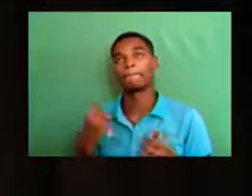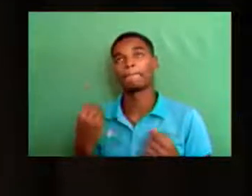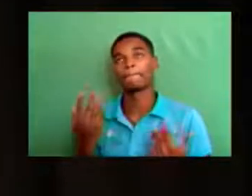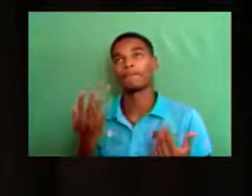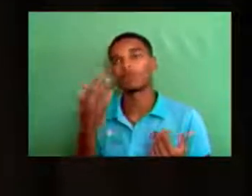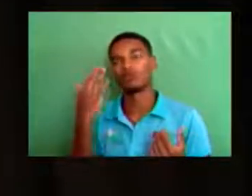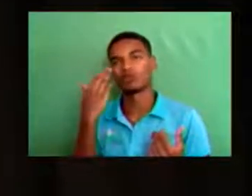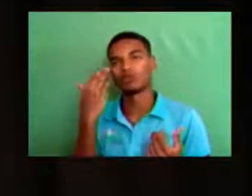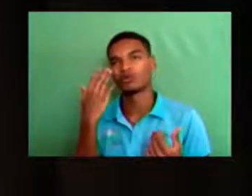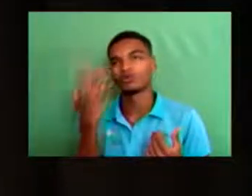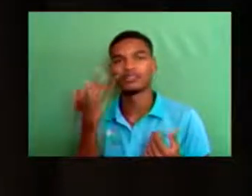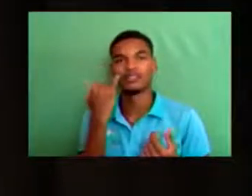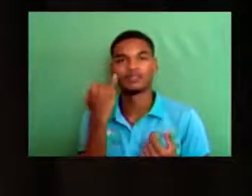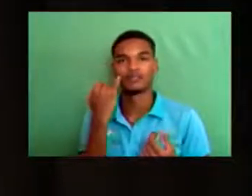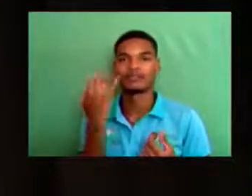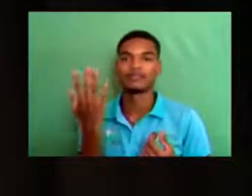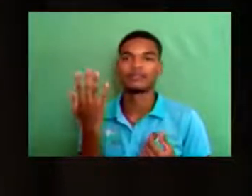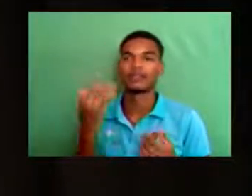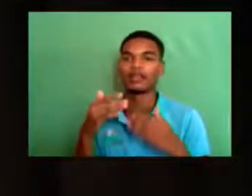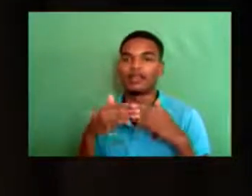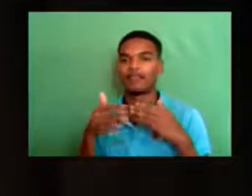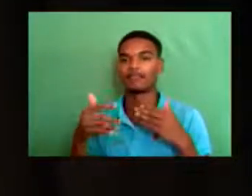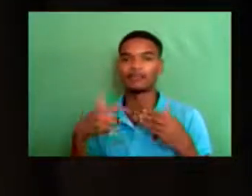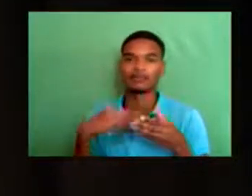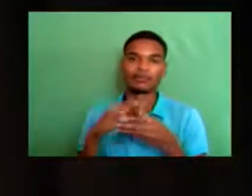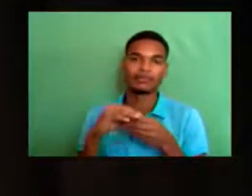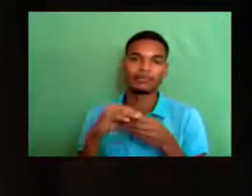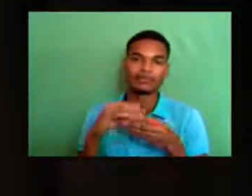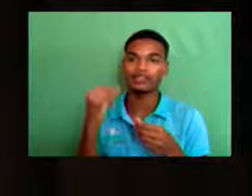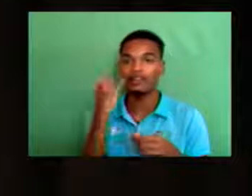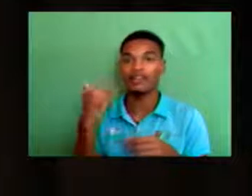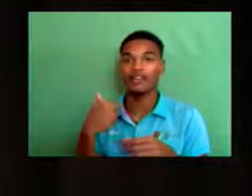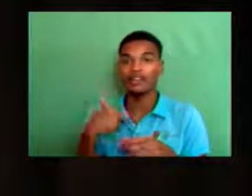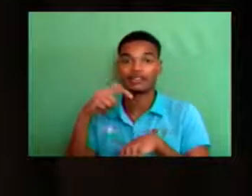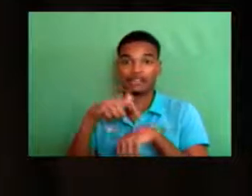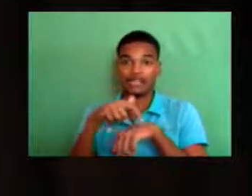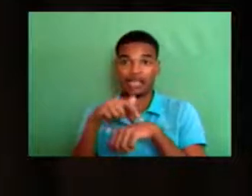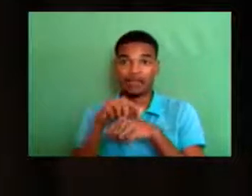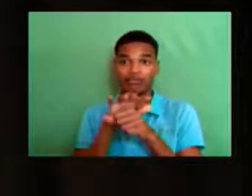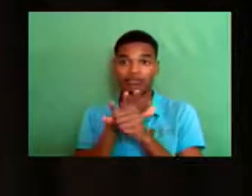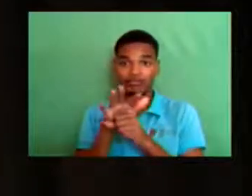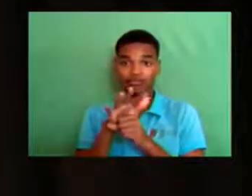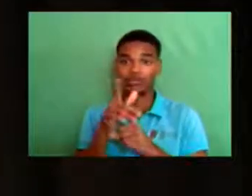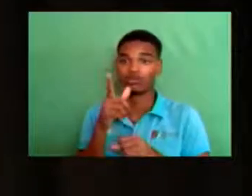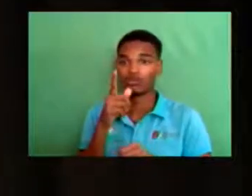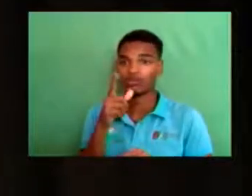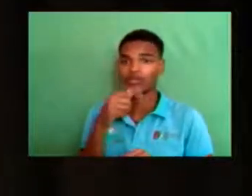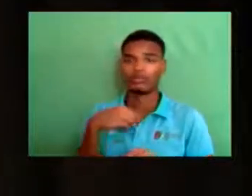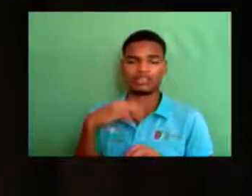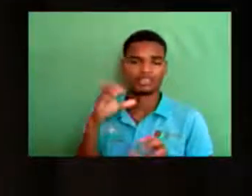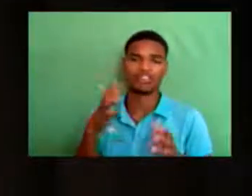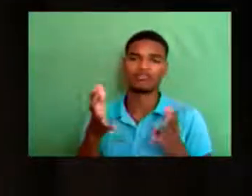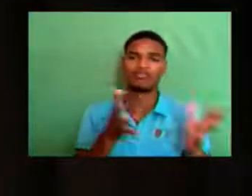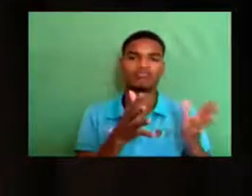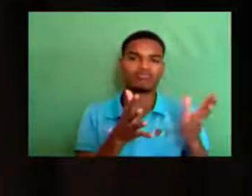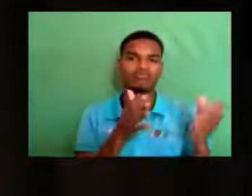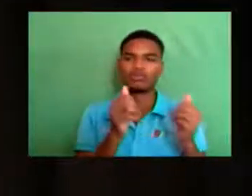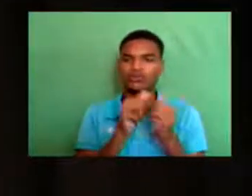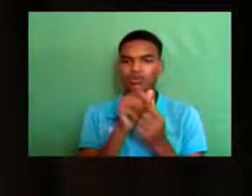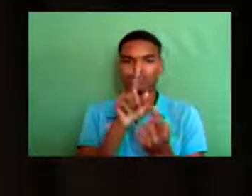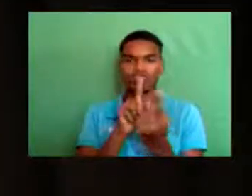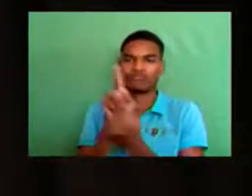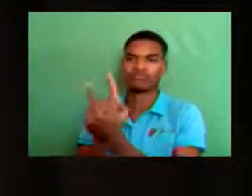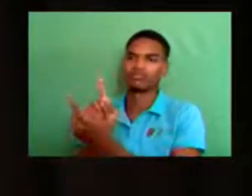if after I speak, if there's time at lunch or whatever, I'll be glad to talk to you individually.